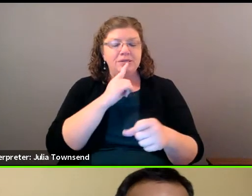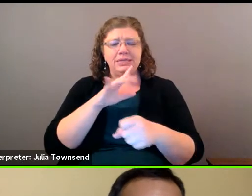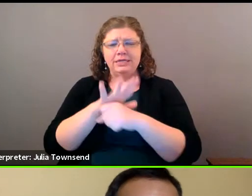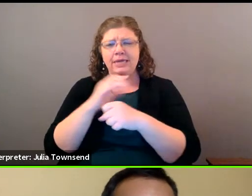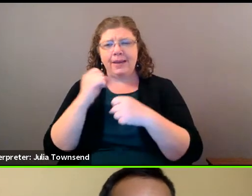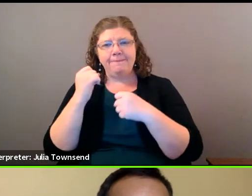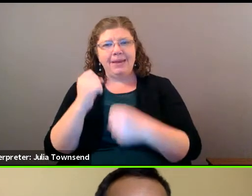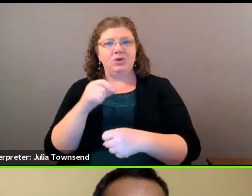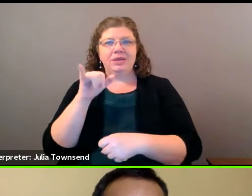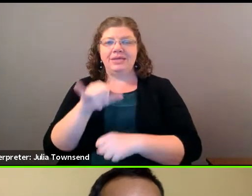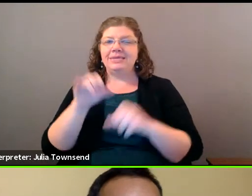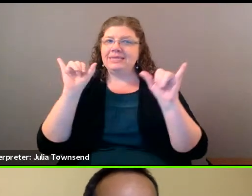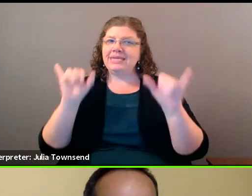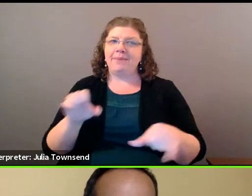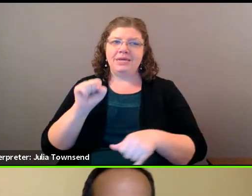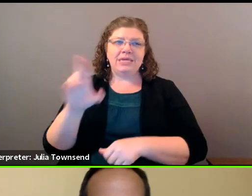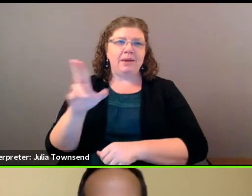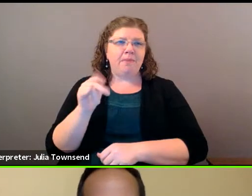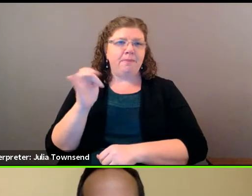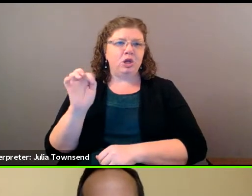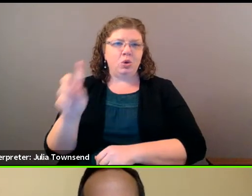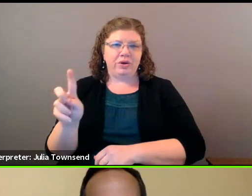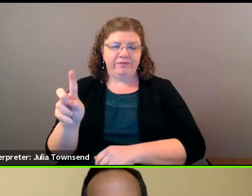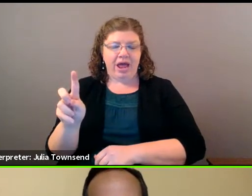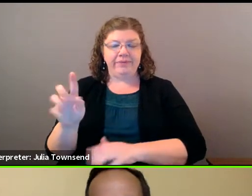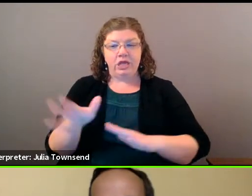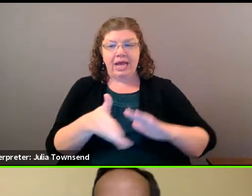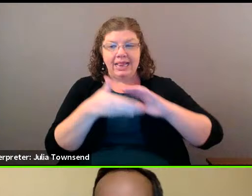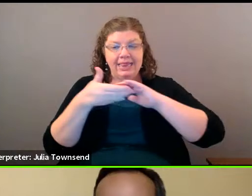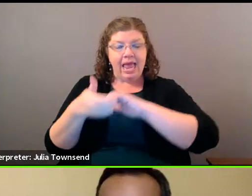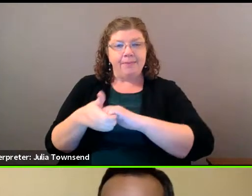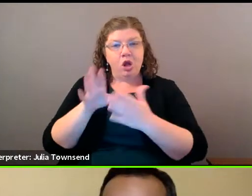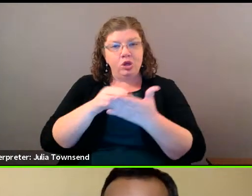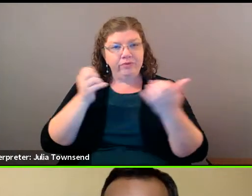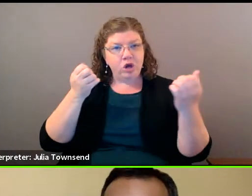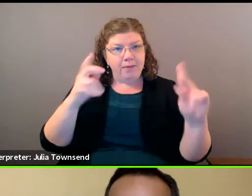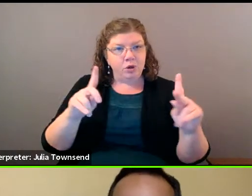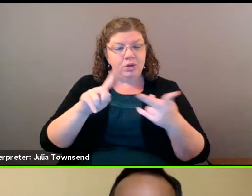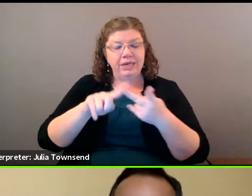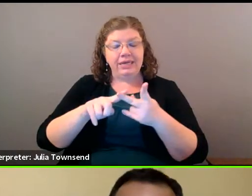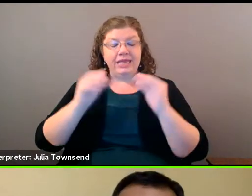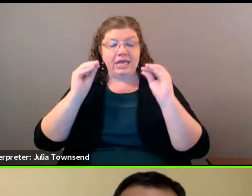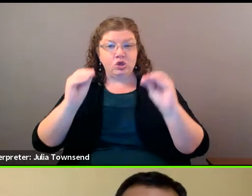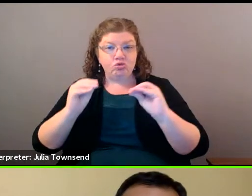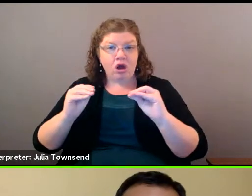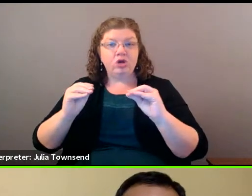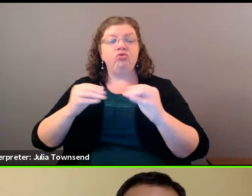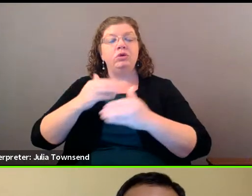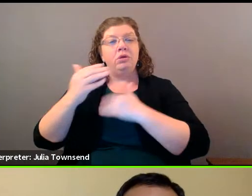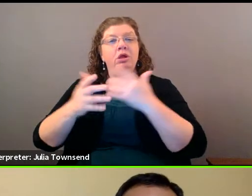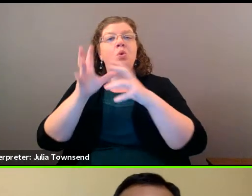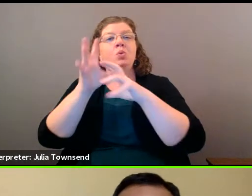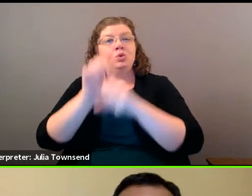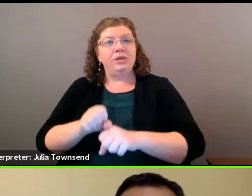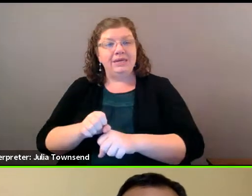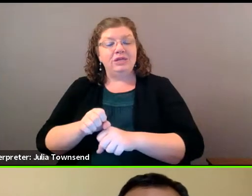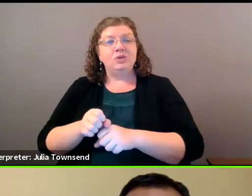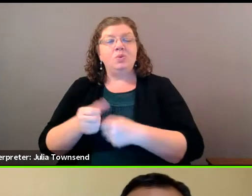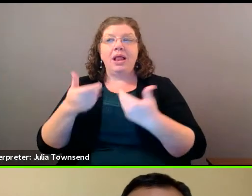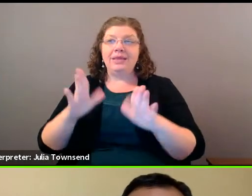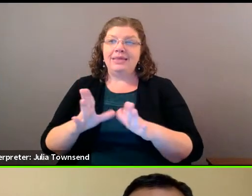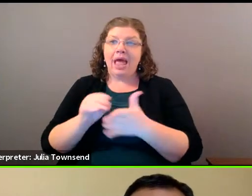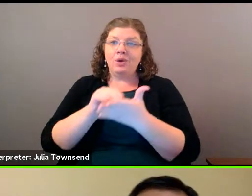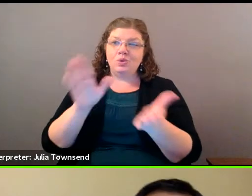this, like Santa Barbara Unified. The collaborative learning opportunities, the instructional routines that invite students to bring their whole selves into